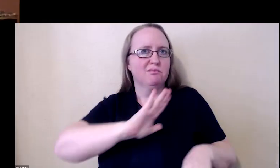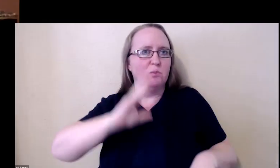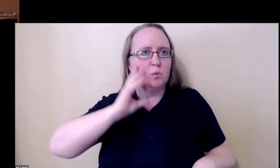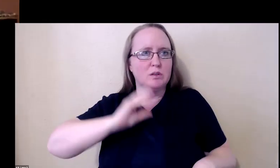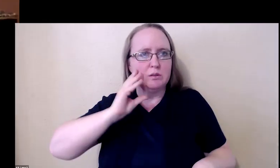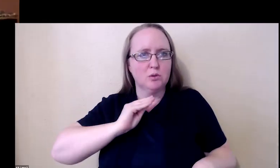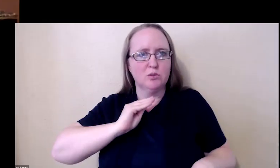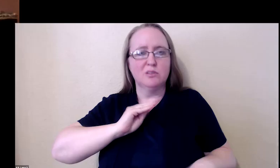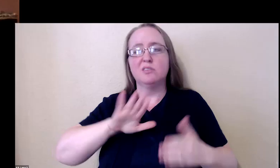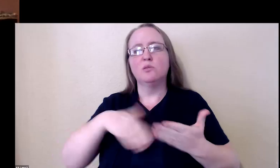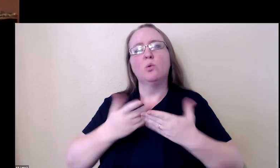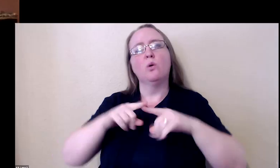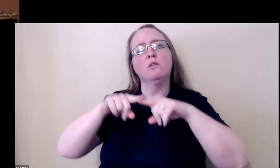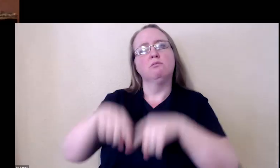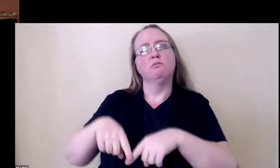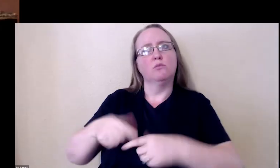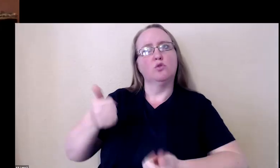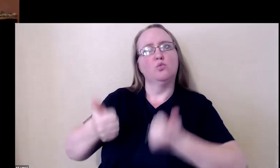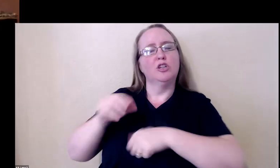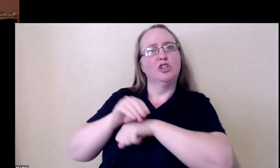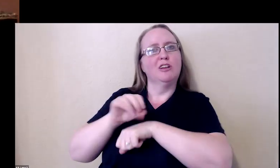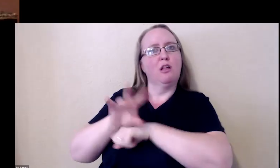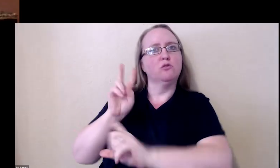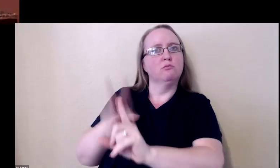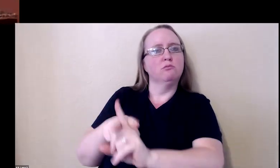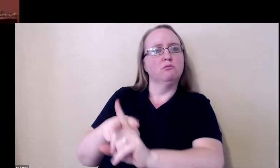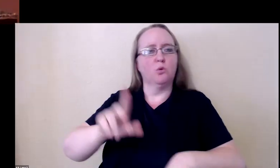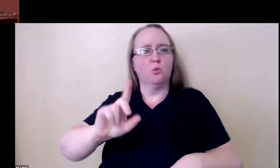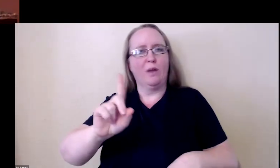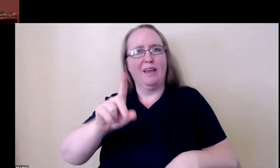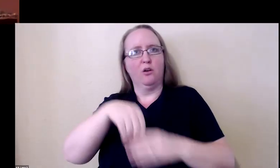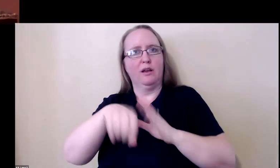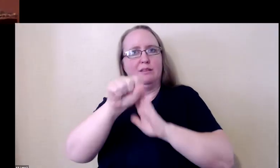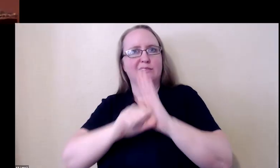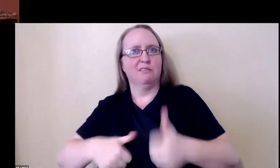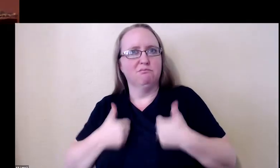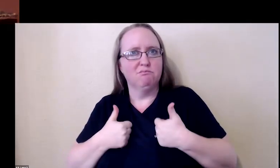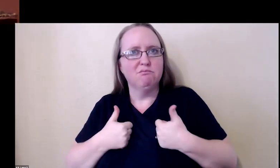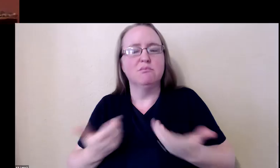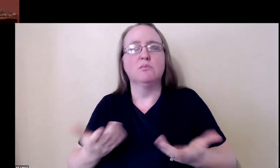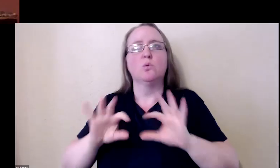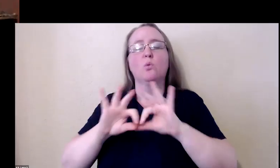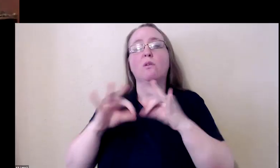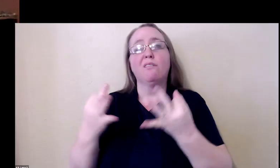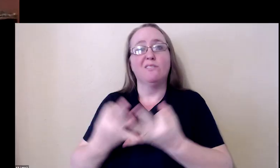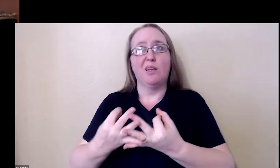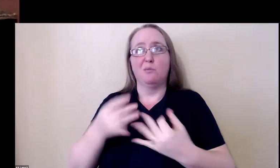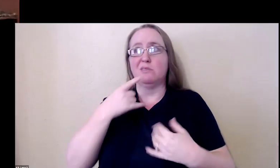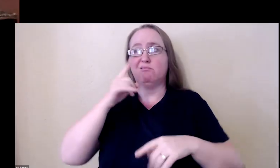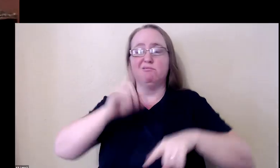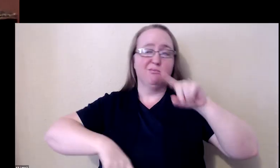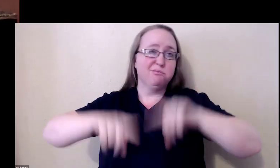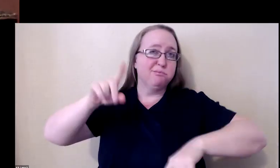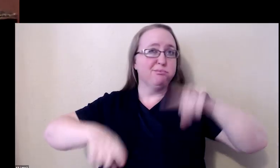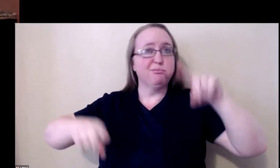depending on the VR counselor that was assigned or the region of the state that they were in. So families reported vastly different levels of